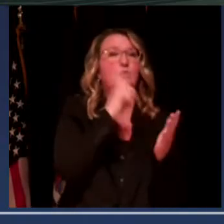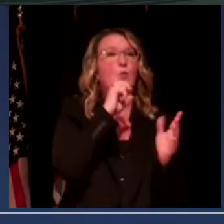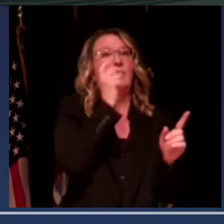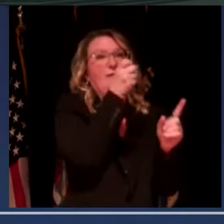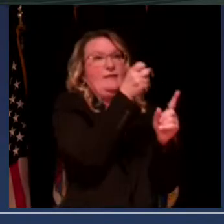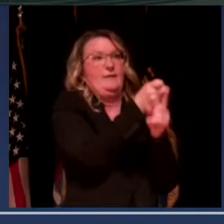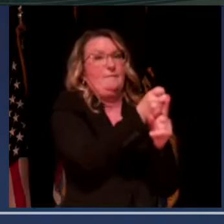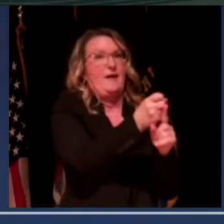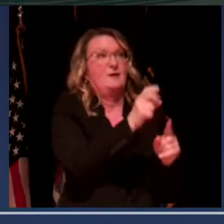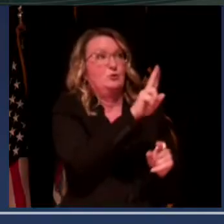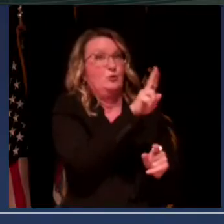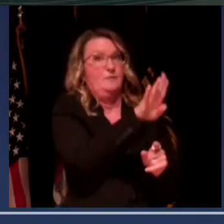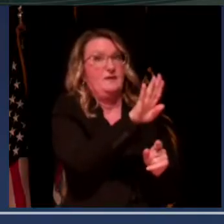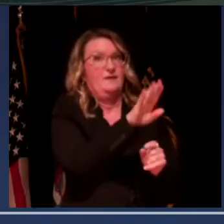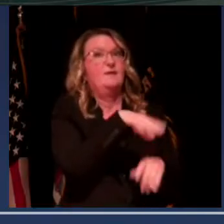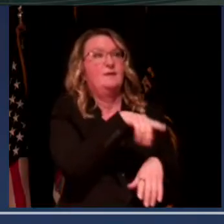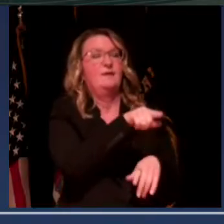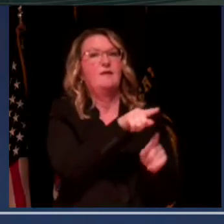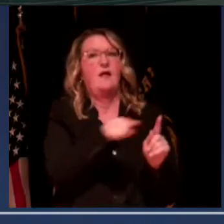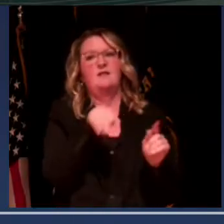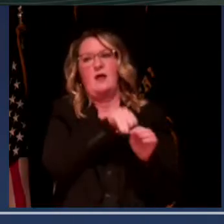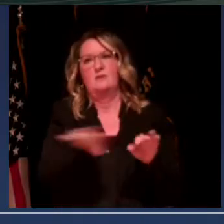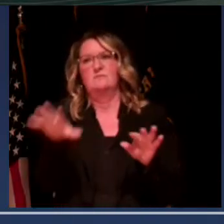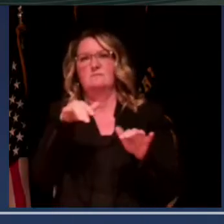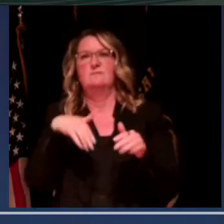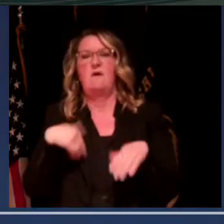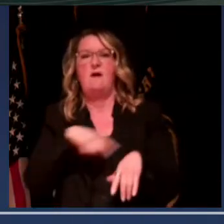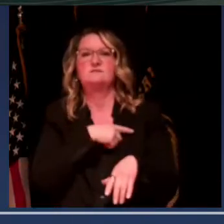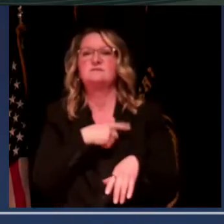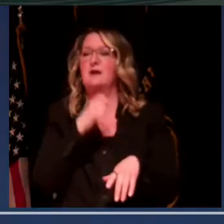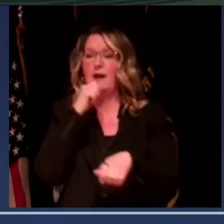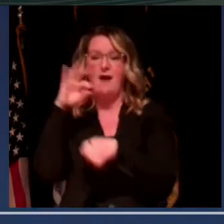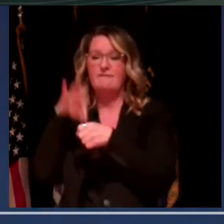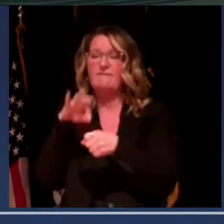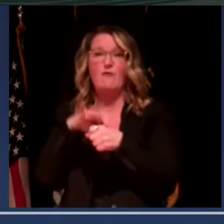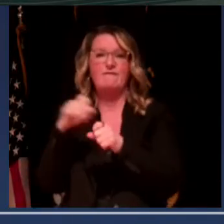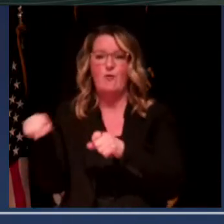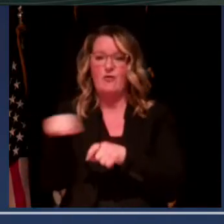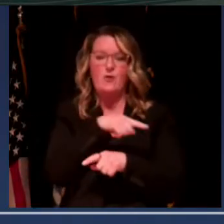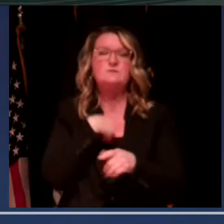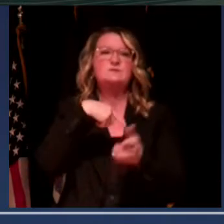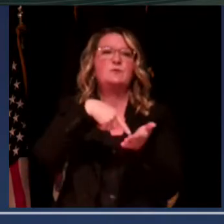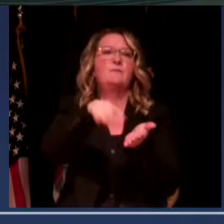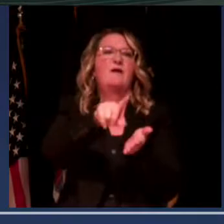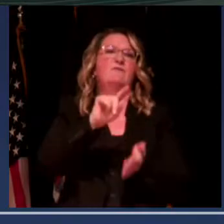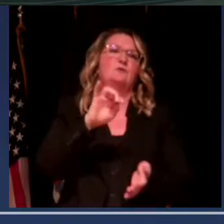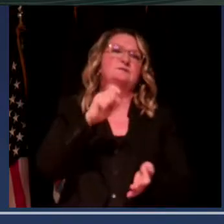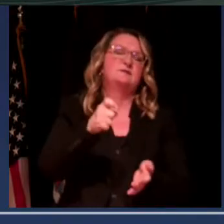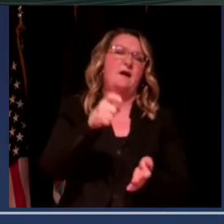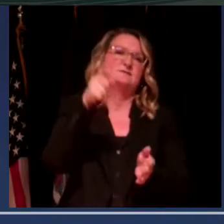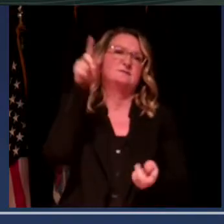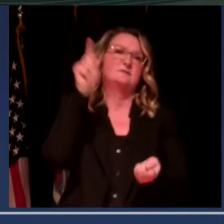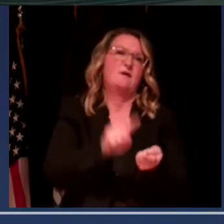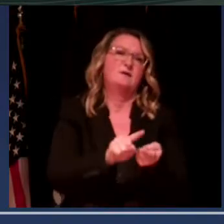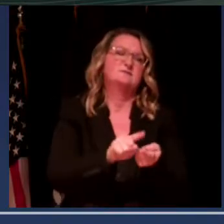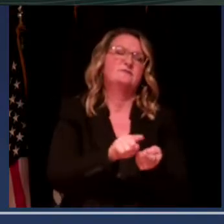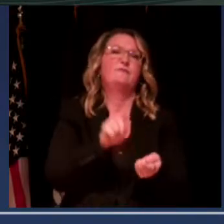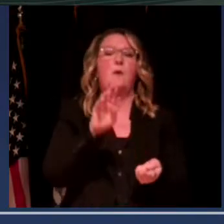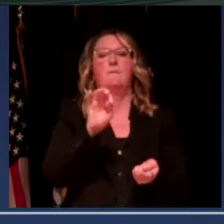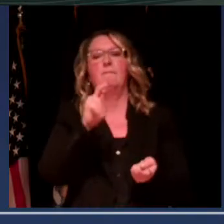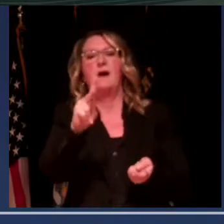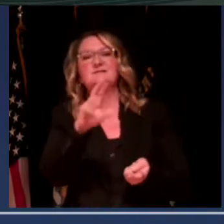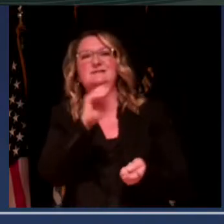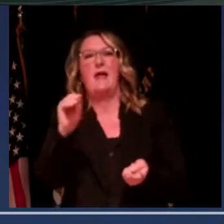hurt us all. They did not vote for any of this just to pay for tax cuts for Elon Musk and